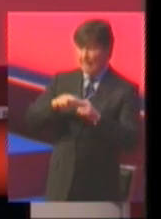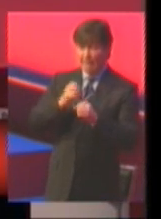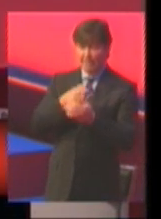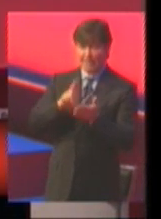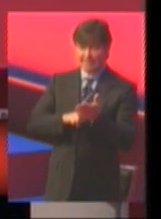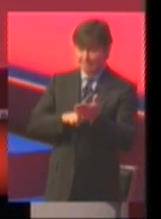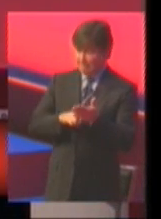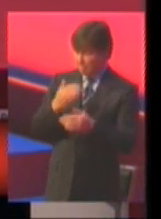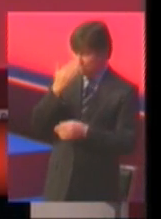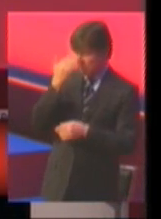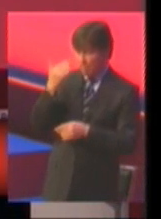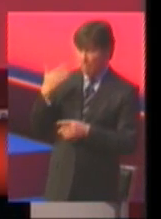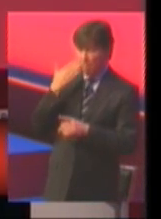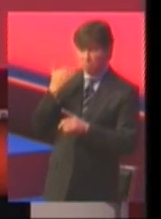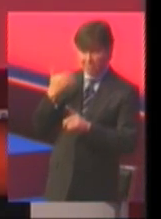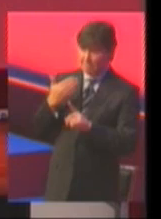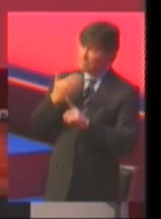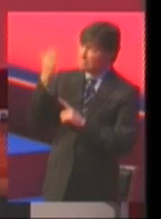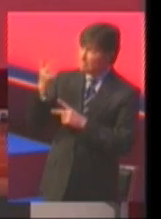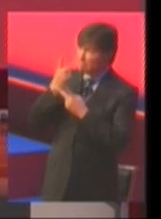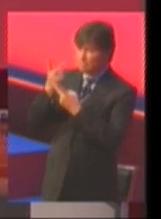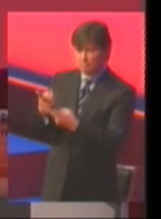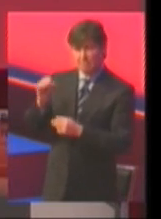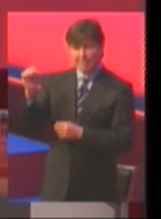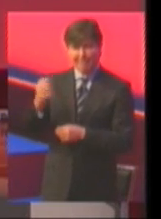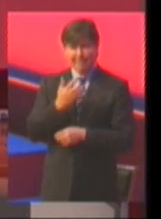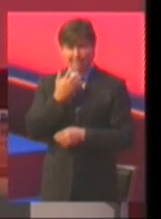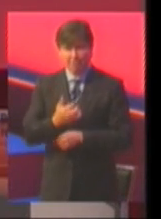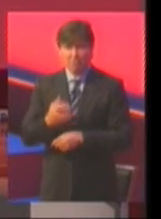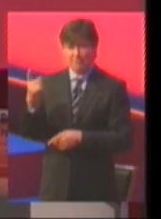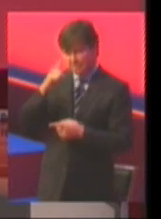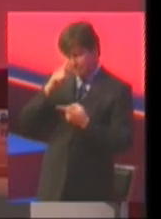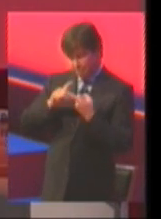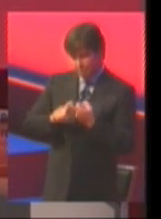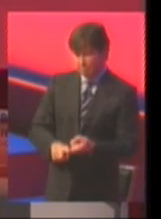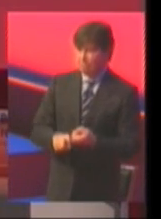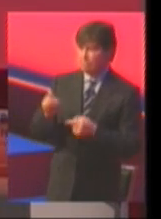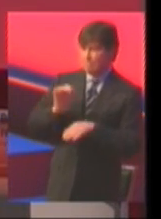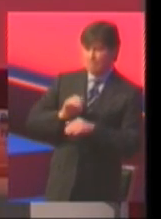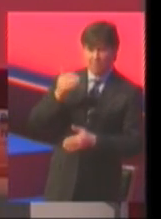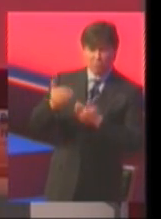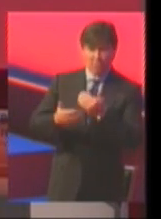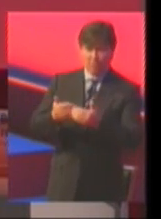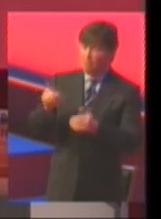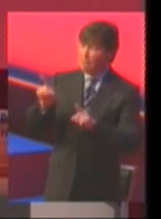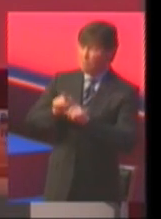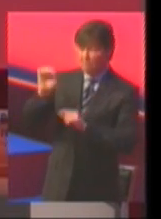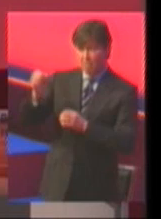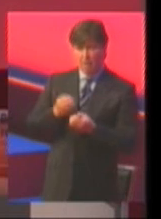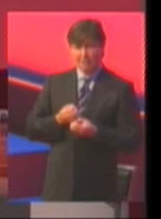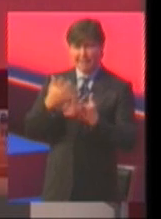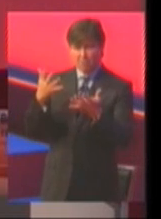have seen for myself their courage, their dedication, their professionalism, and yes, their